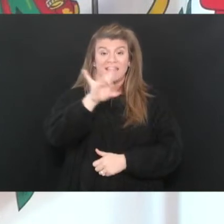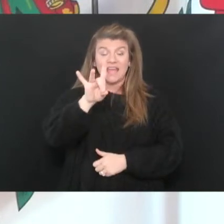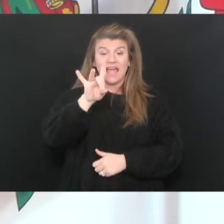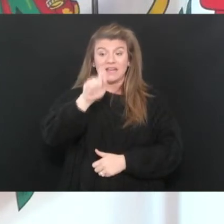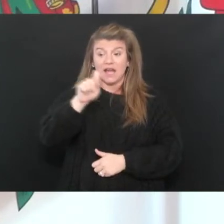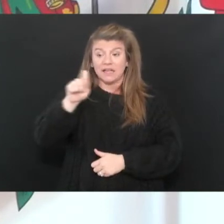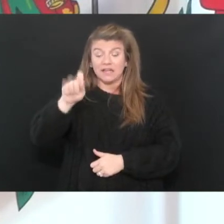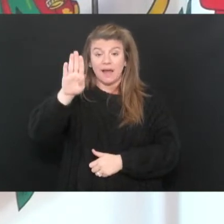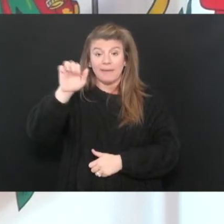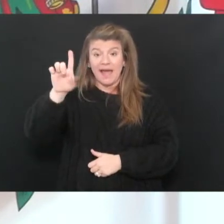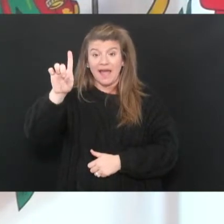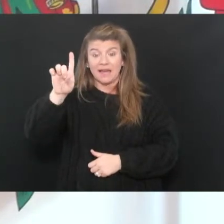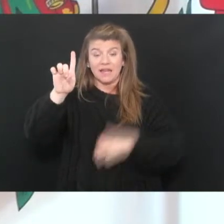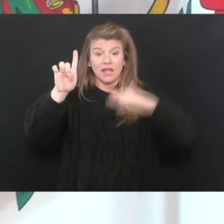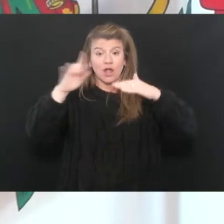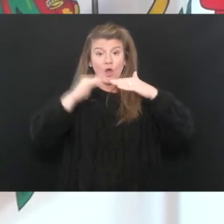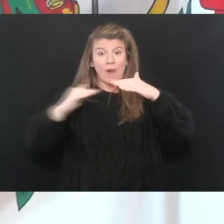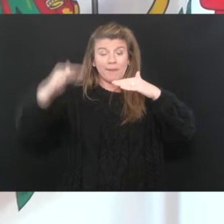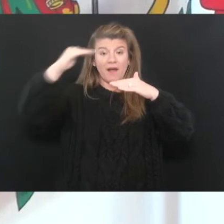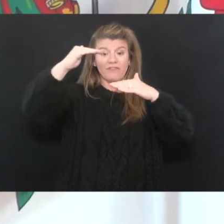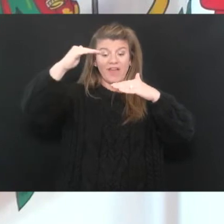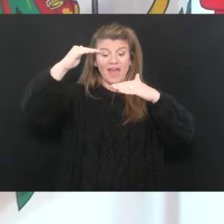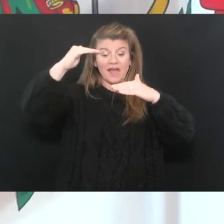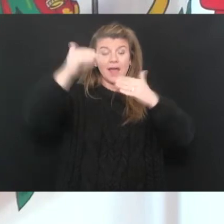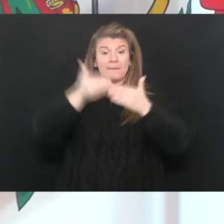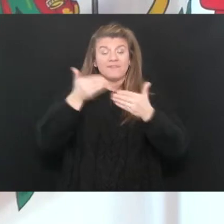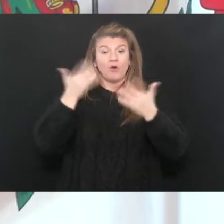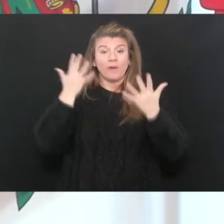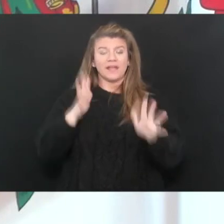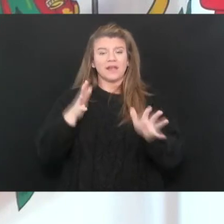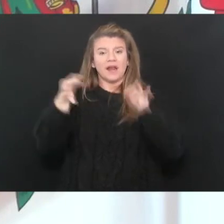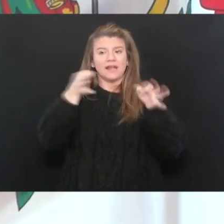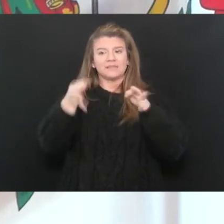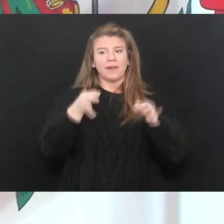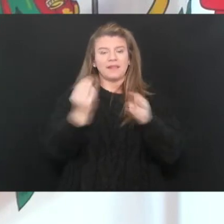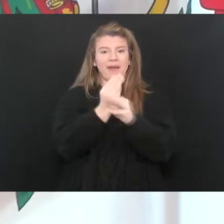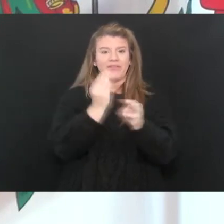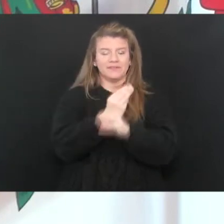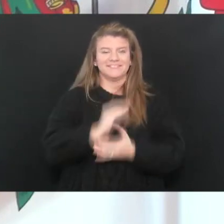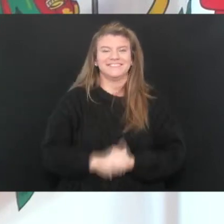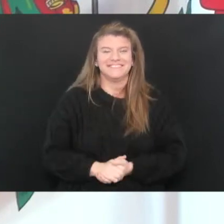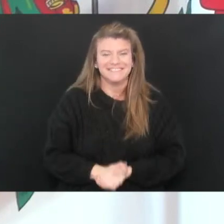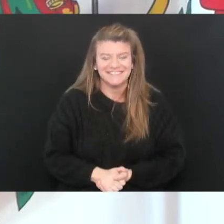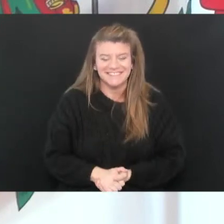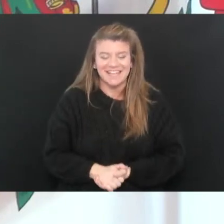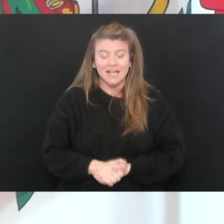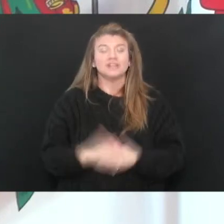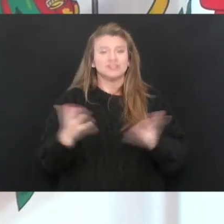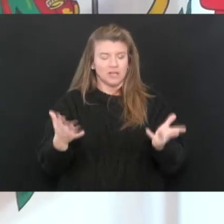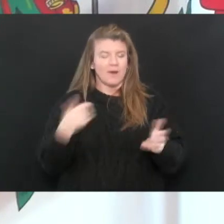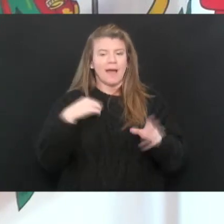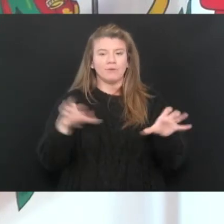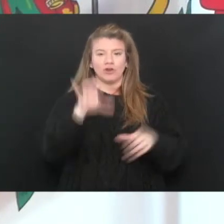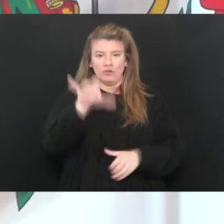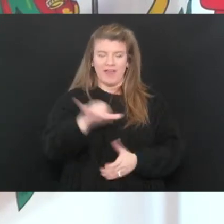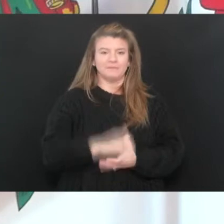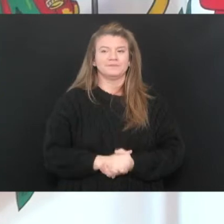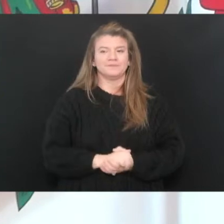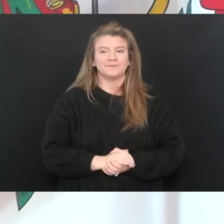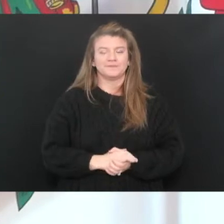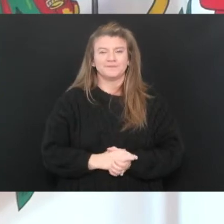bad. And I put right above it, before we get done, explain the math. And so I'm going to do that. I'm going to